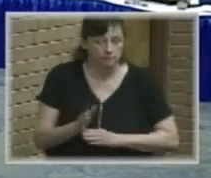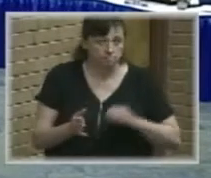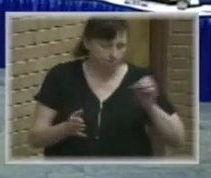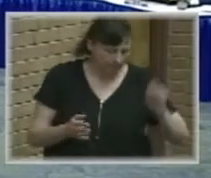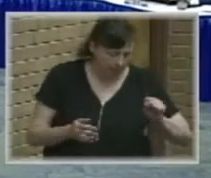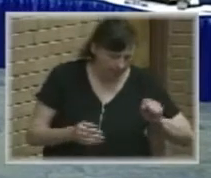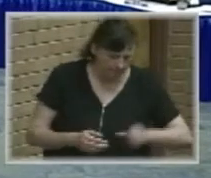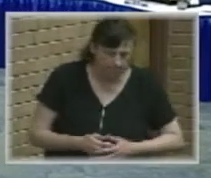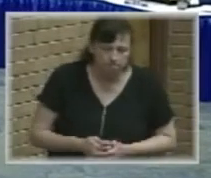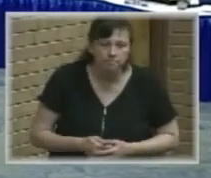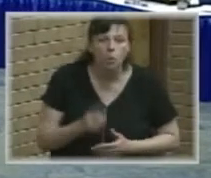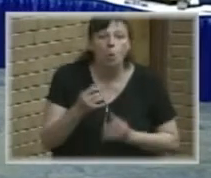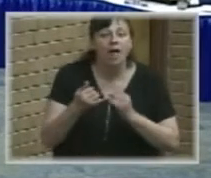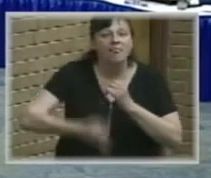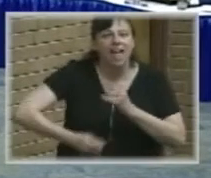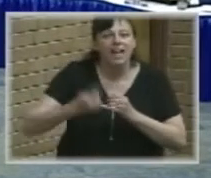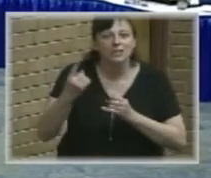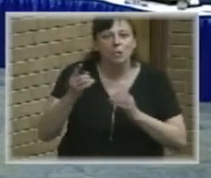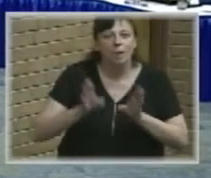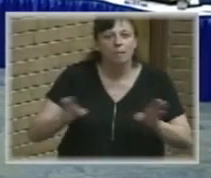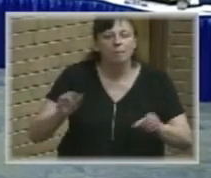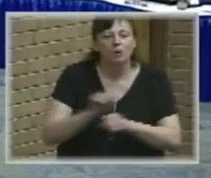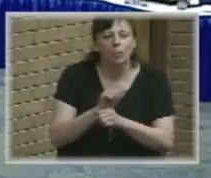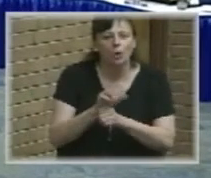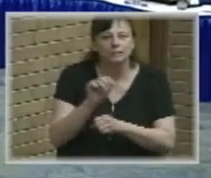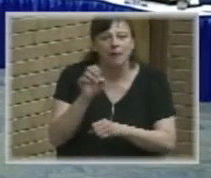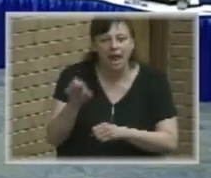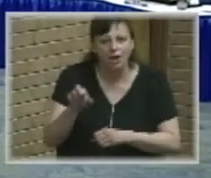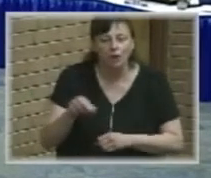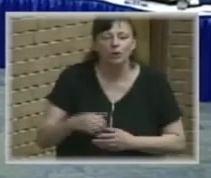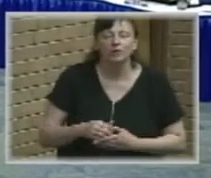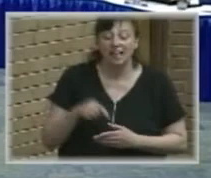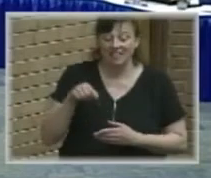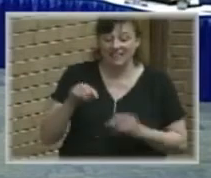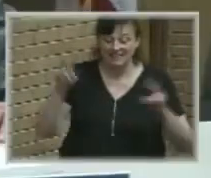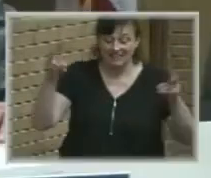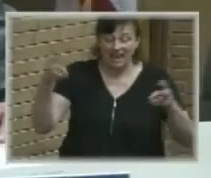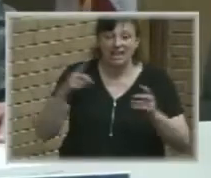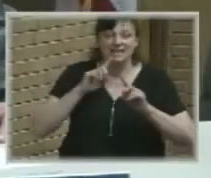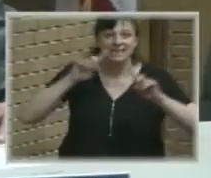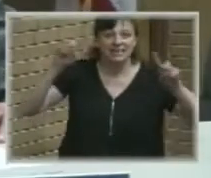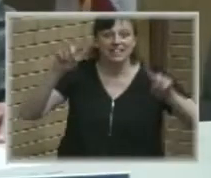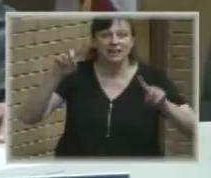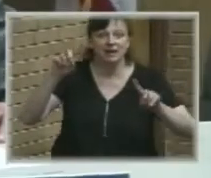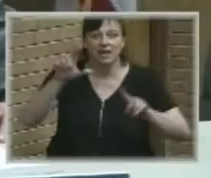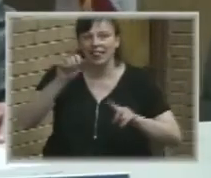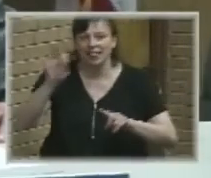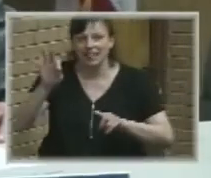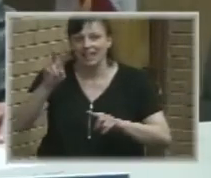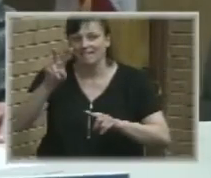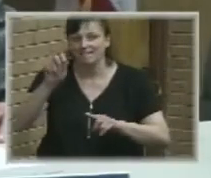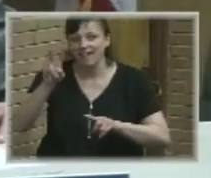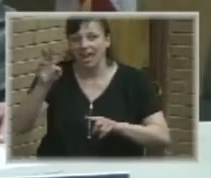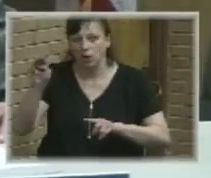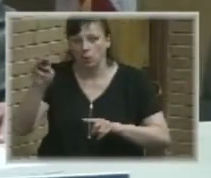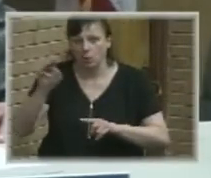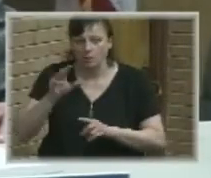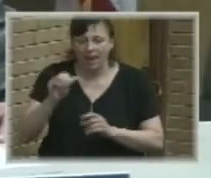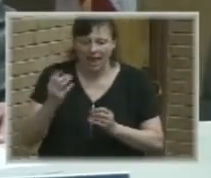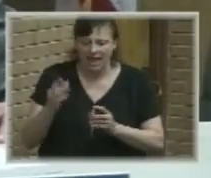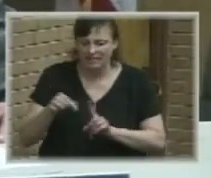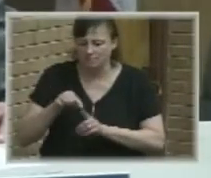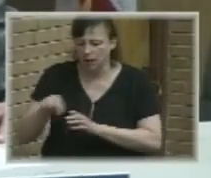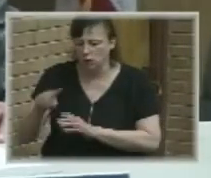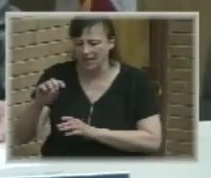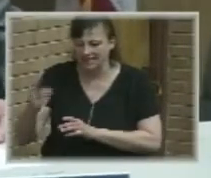Mealy? Aye, and one last public works matter. The next item is to declare a leaf vacuum and specialized dump boxes